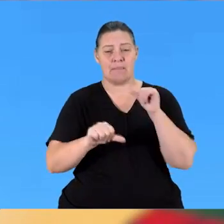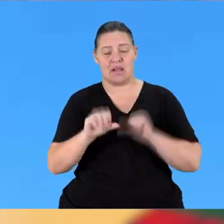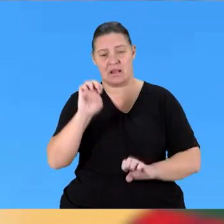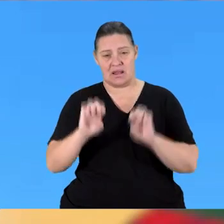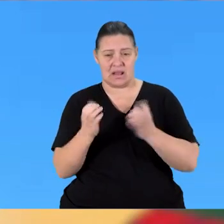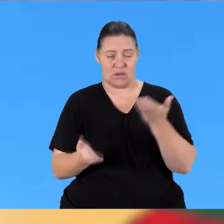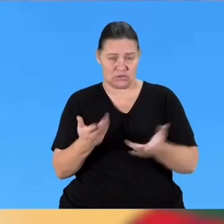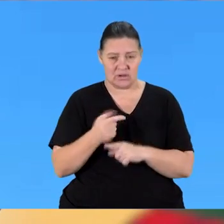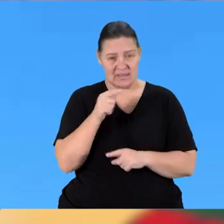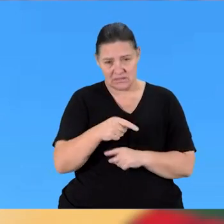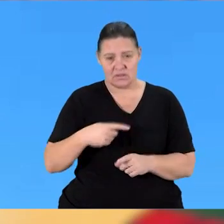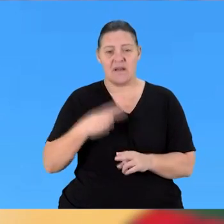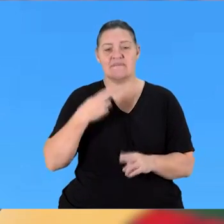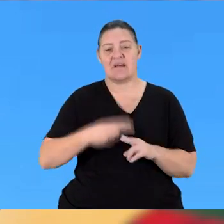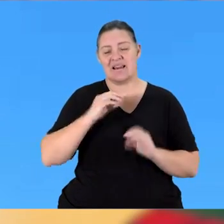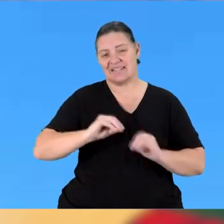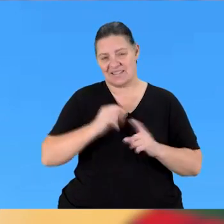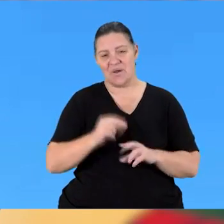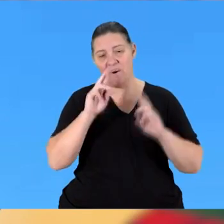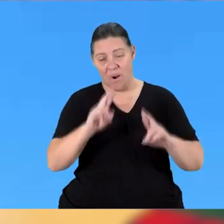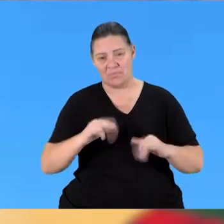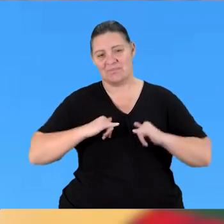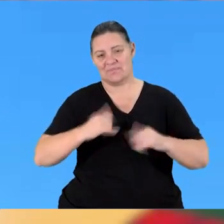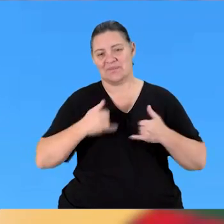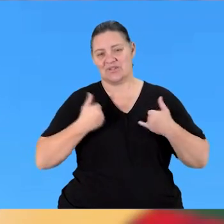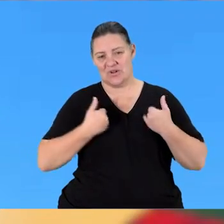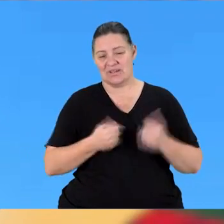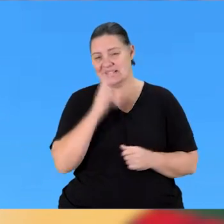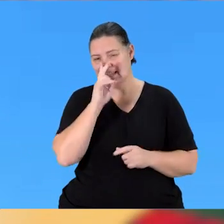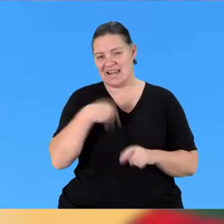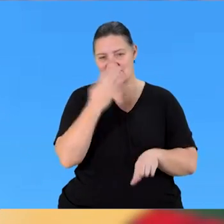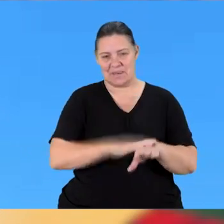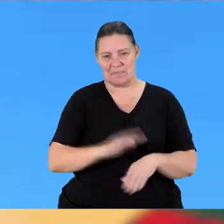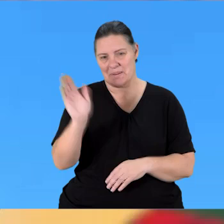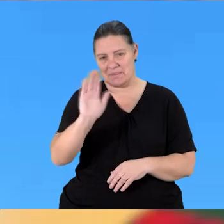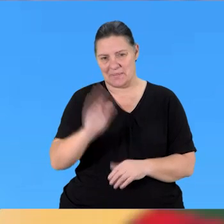equation. For me, this was a fun lesson. I hope you had as much fun as I did.